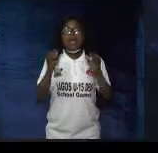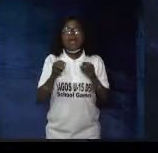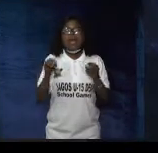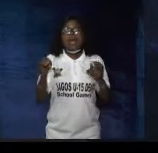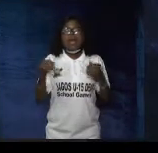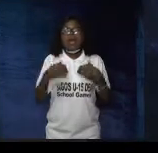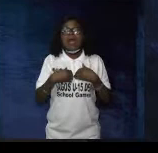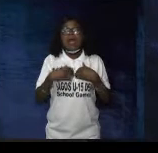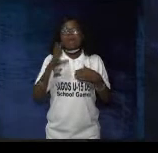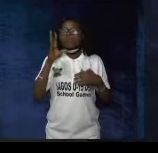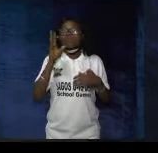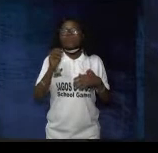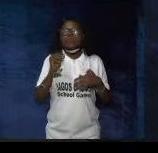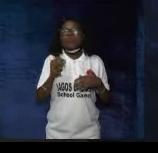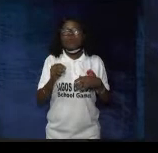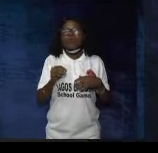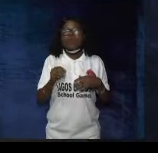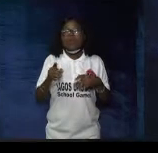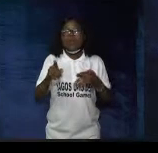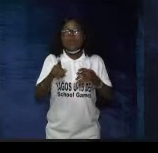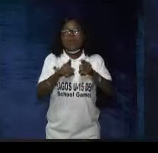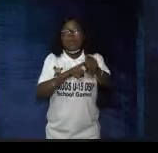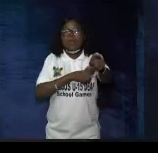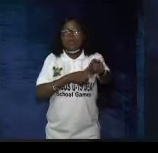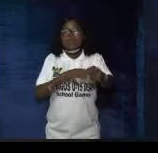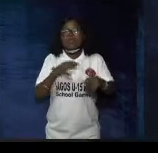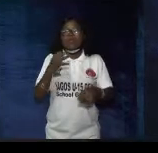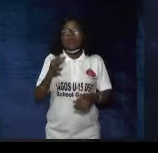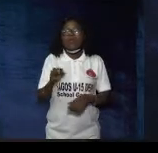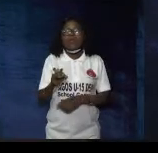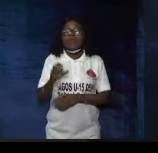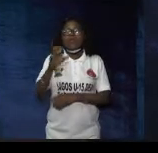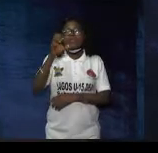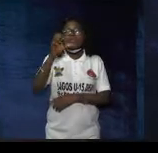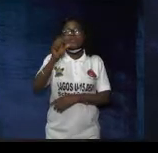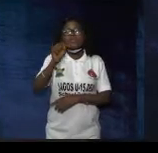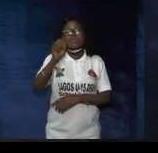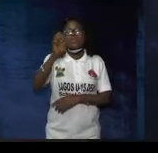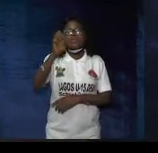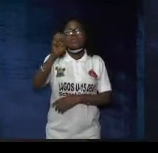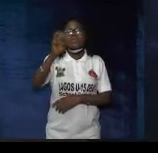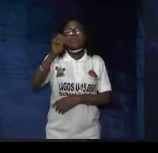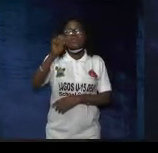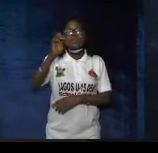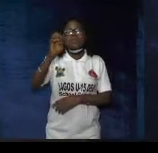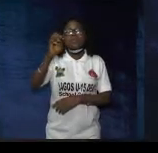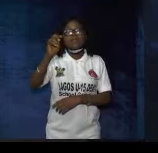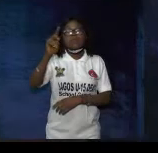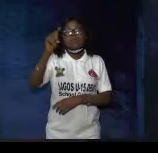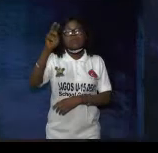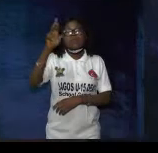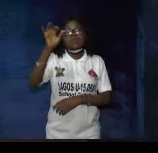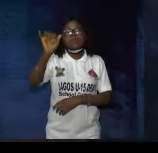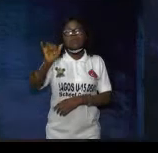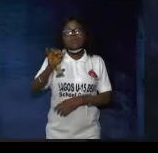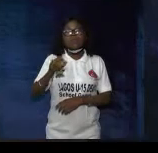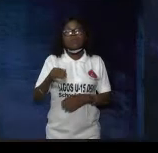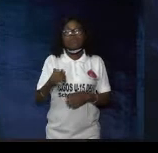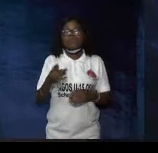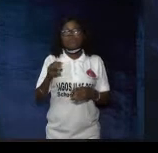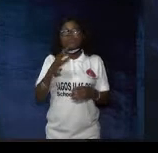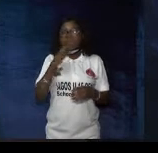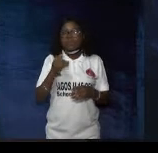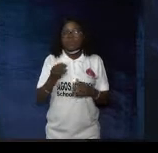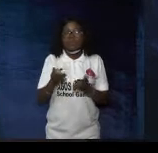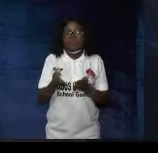has no line of symmetry. What is a line of symmetry? A line of symmetry is a line along a plane shape,